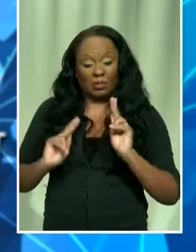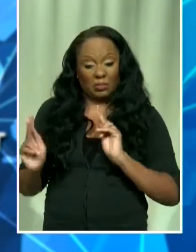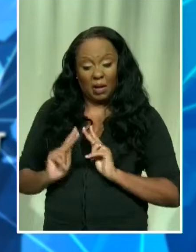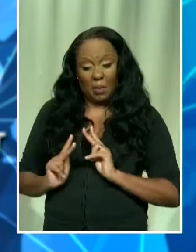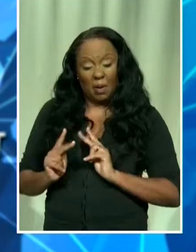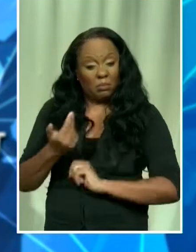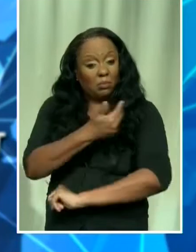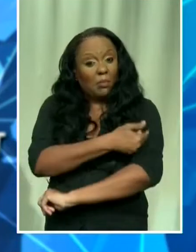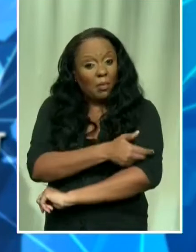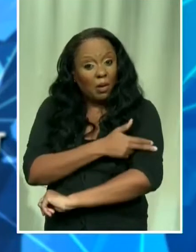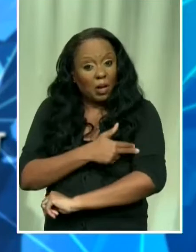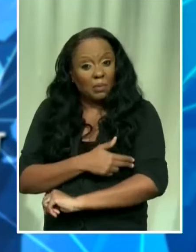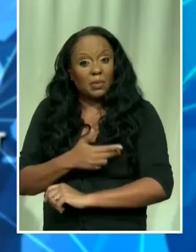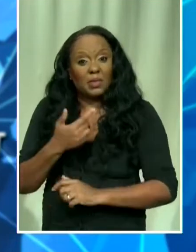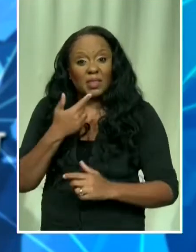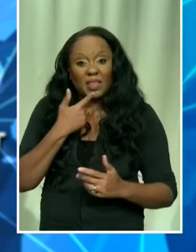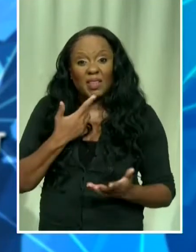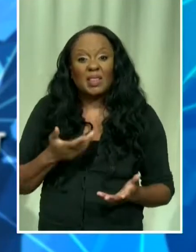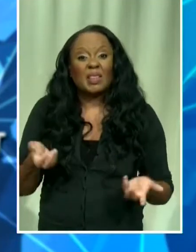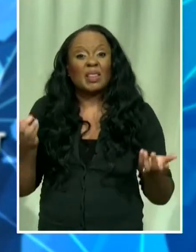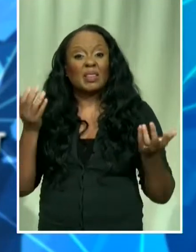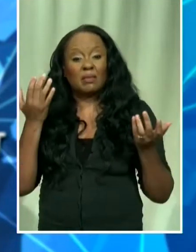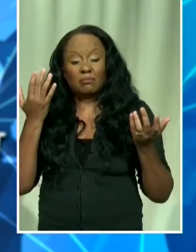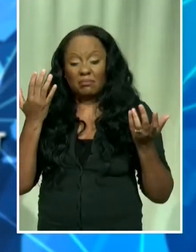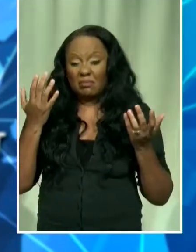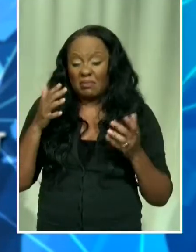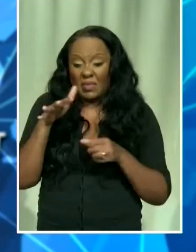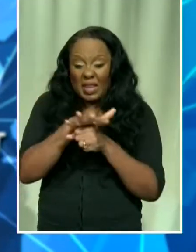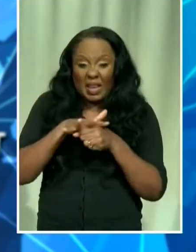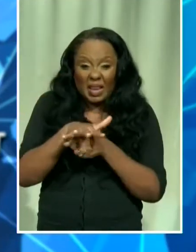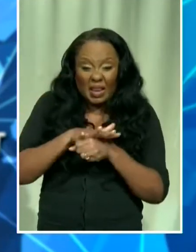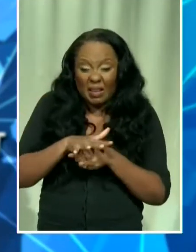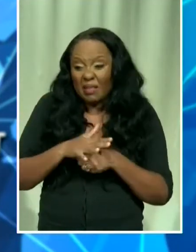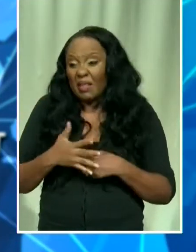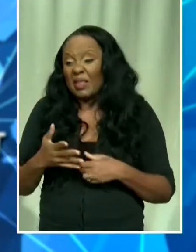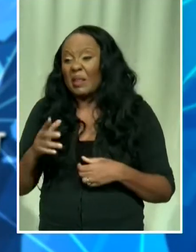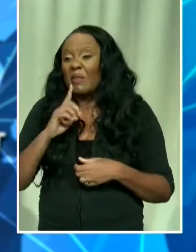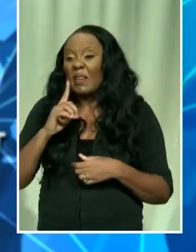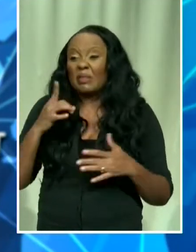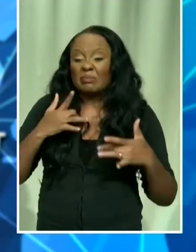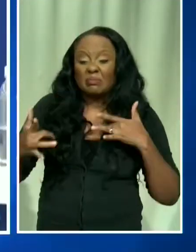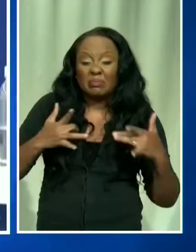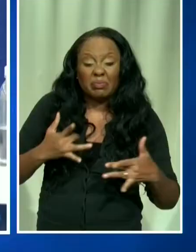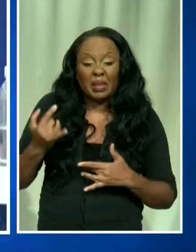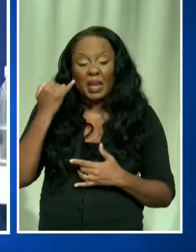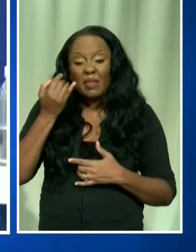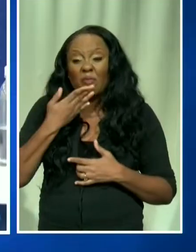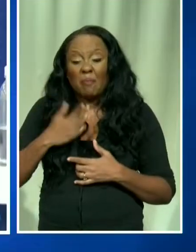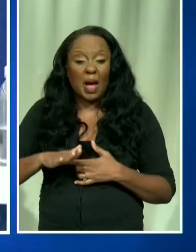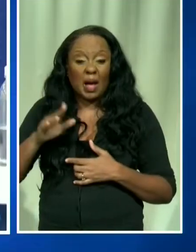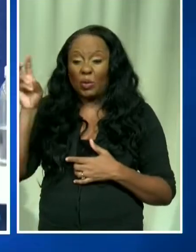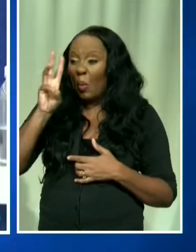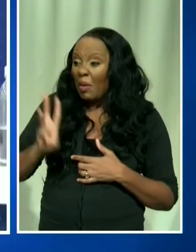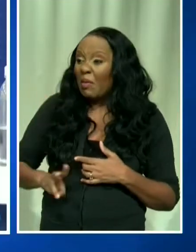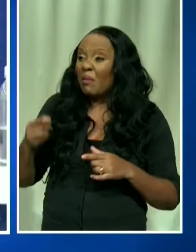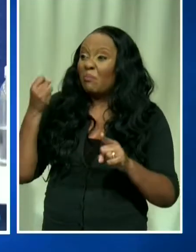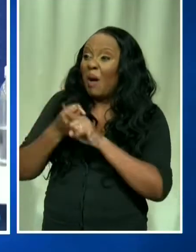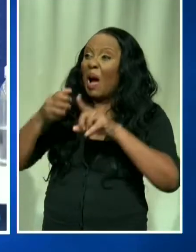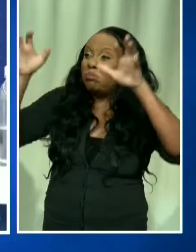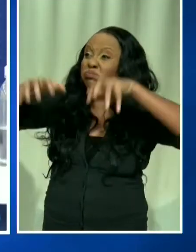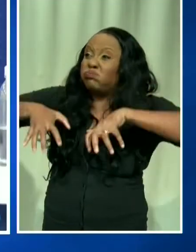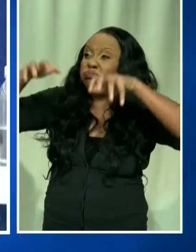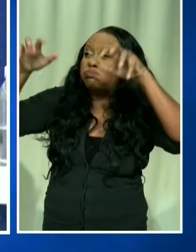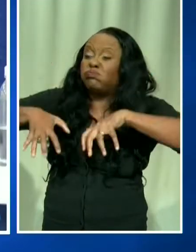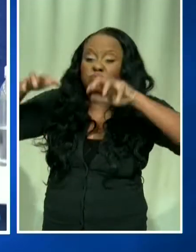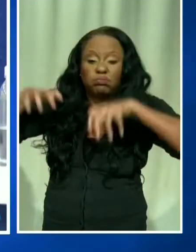concern, given the possibility of a storm surge during bad weather. Plans are in place, however, to execute